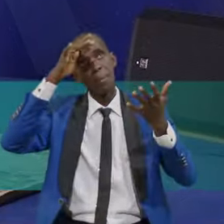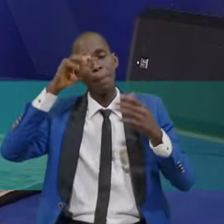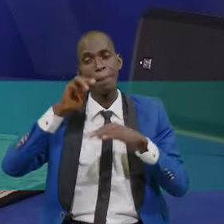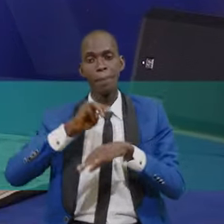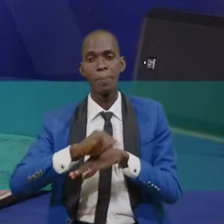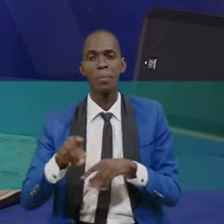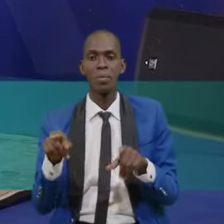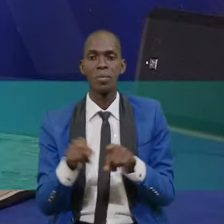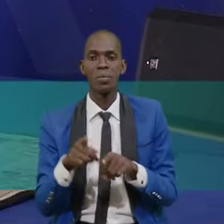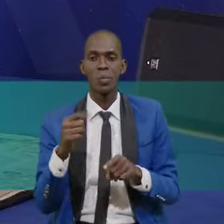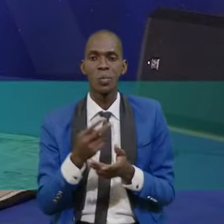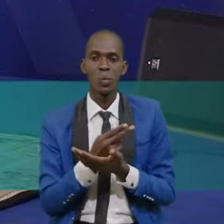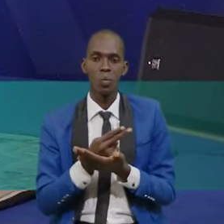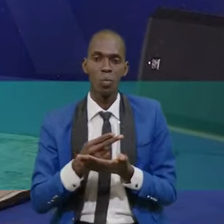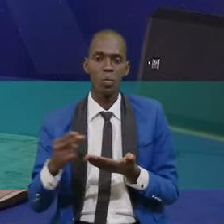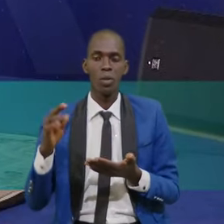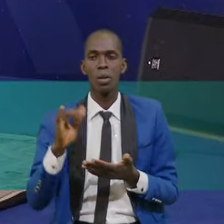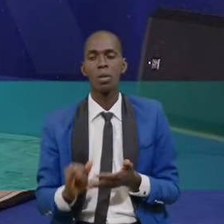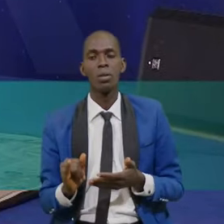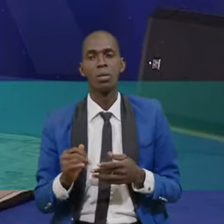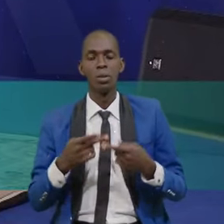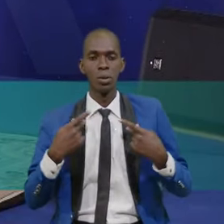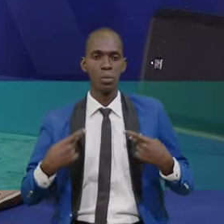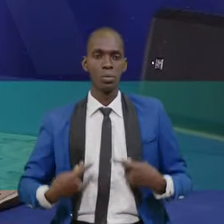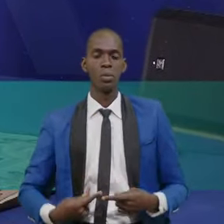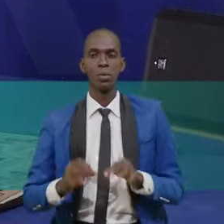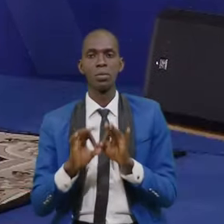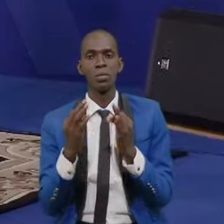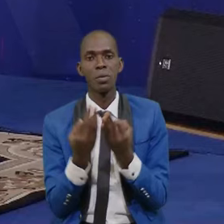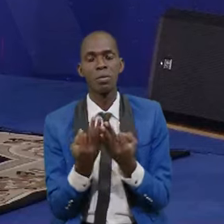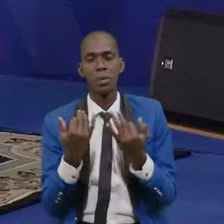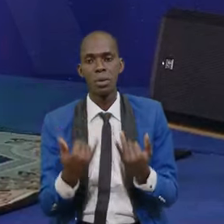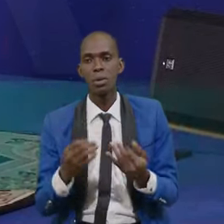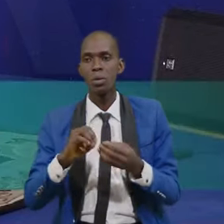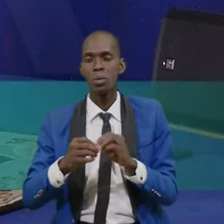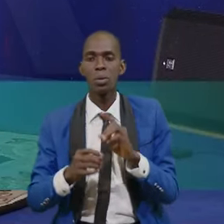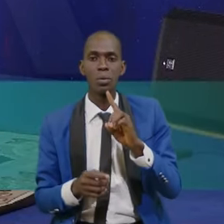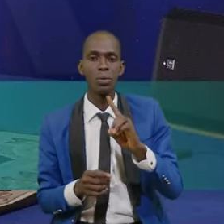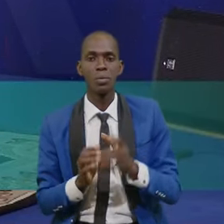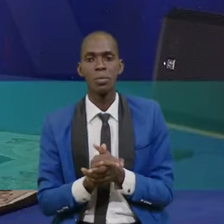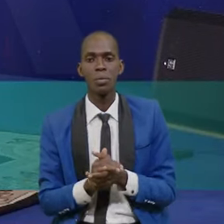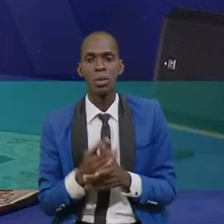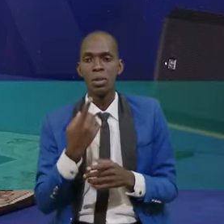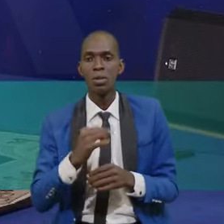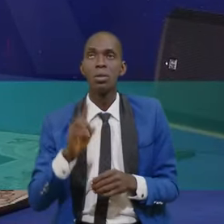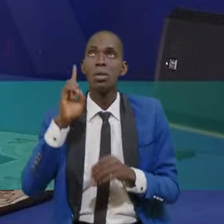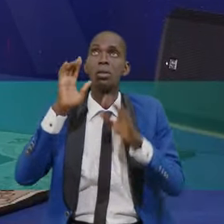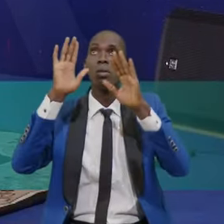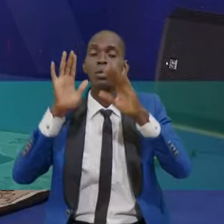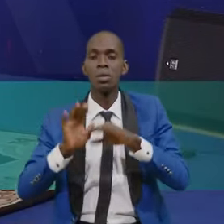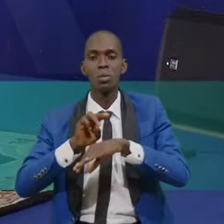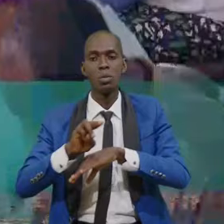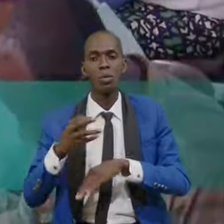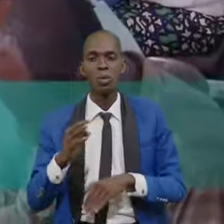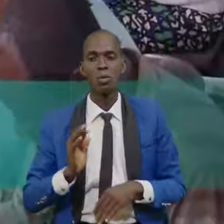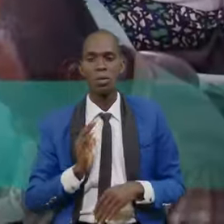the holy priesthood. Look at number one. Number one, the excellent ministry of